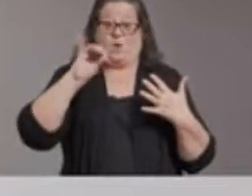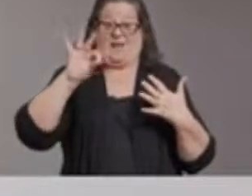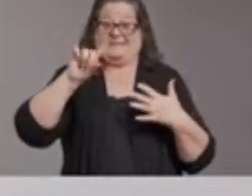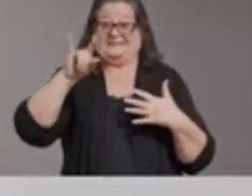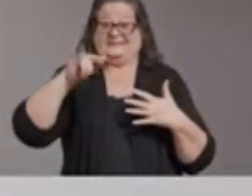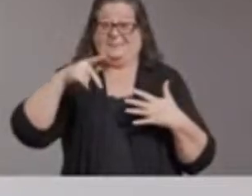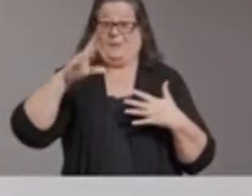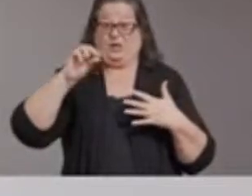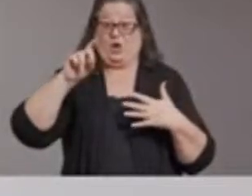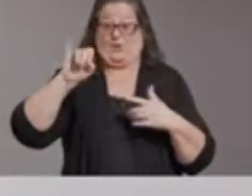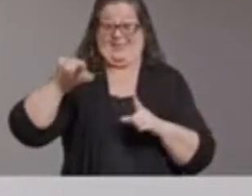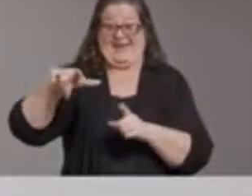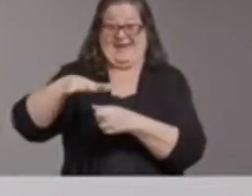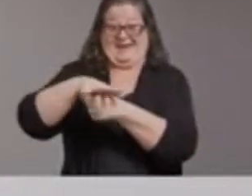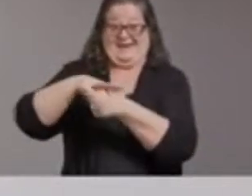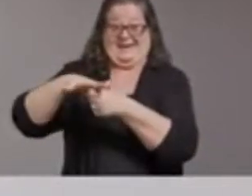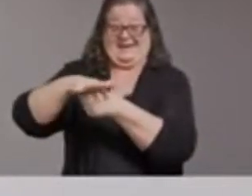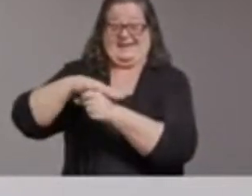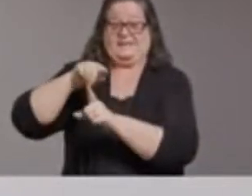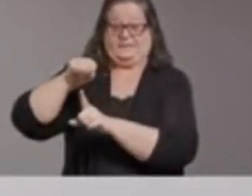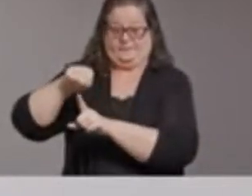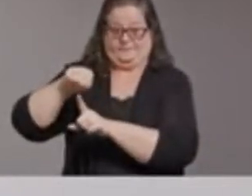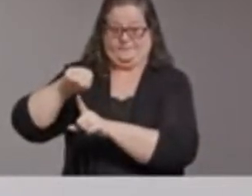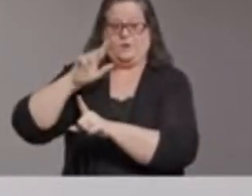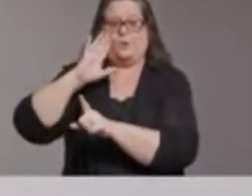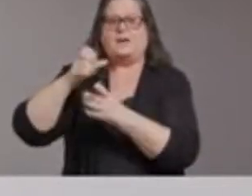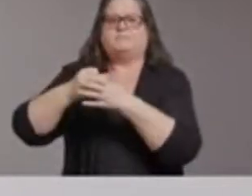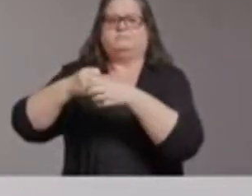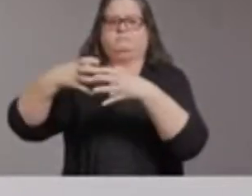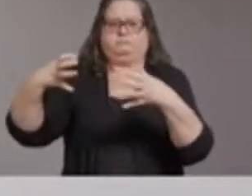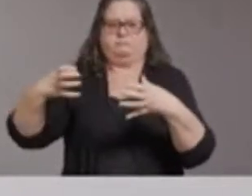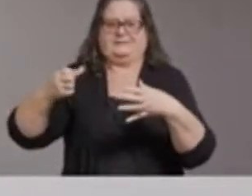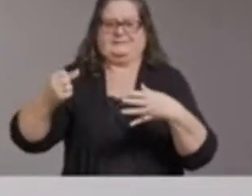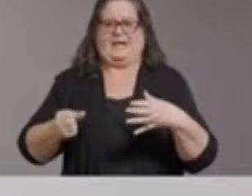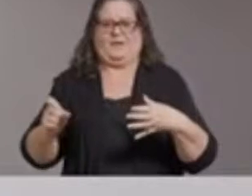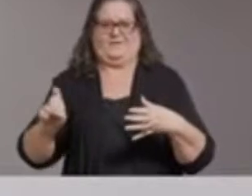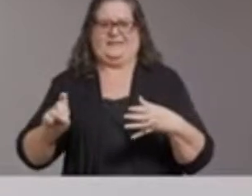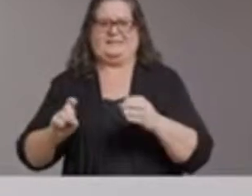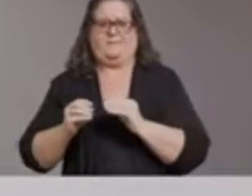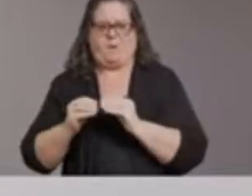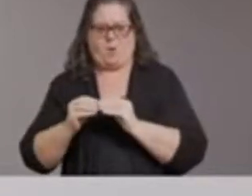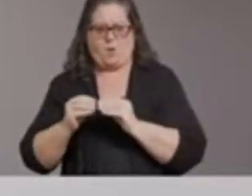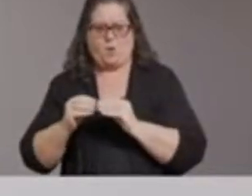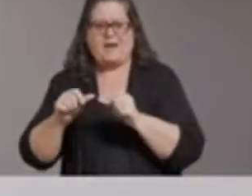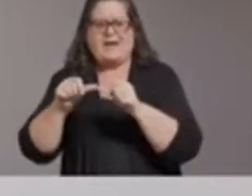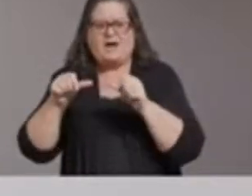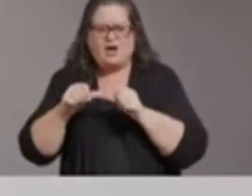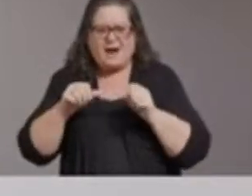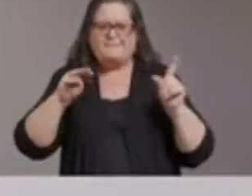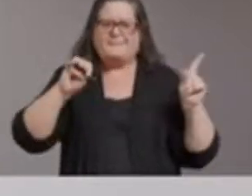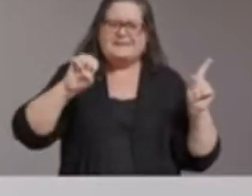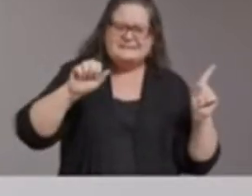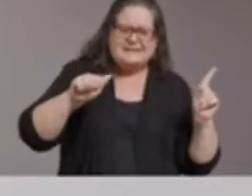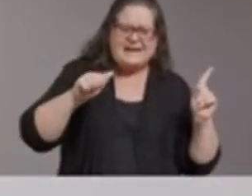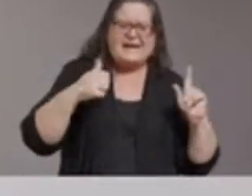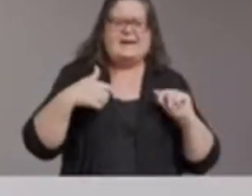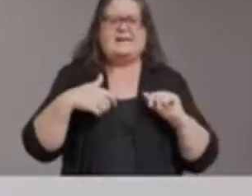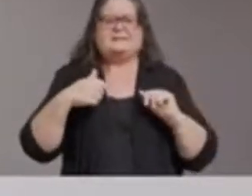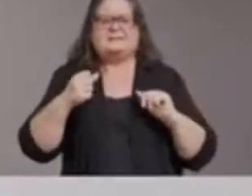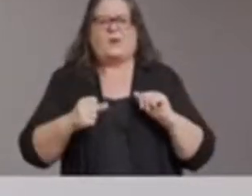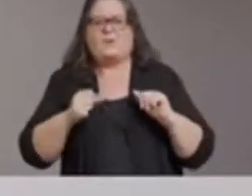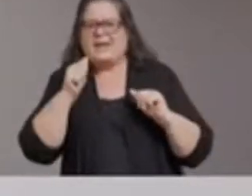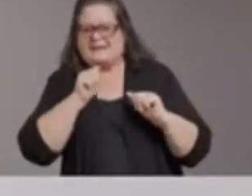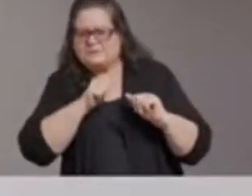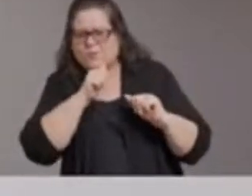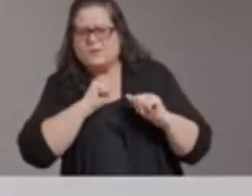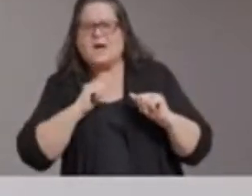will be expanding that to South Phoenix, to areas of Mesa, to areas in southern Arizona,